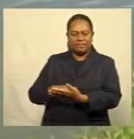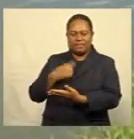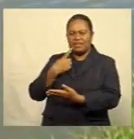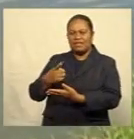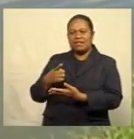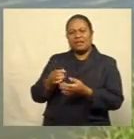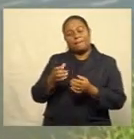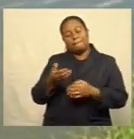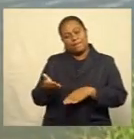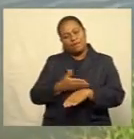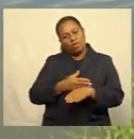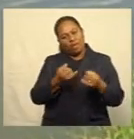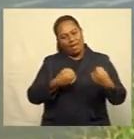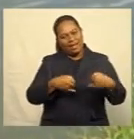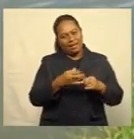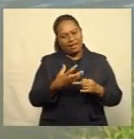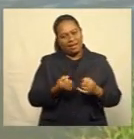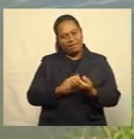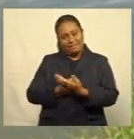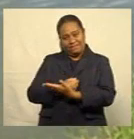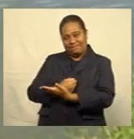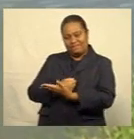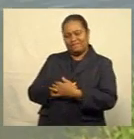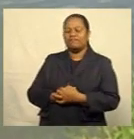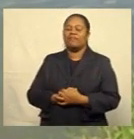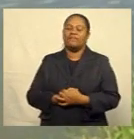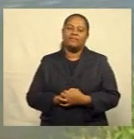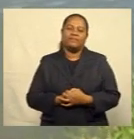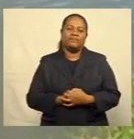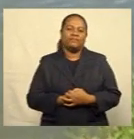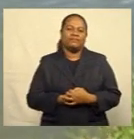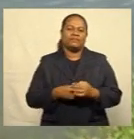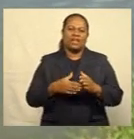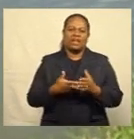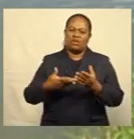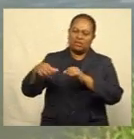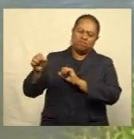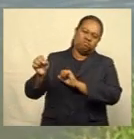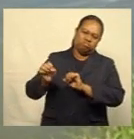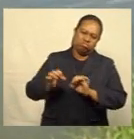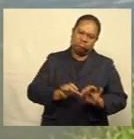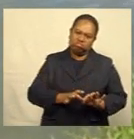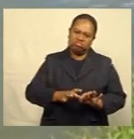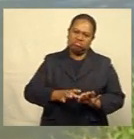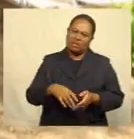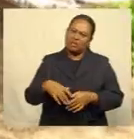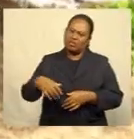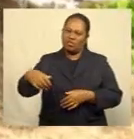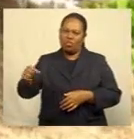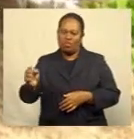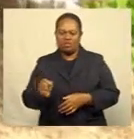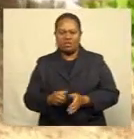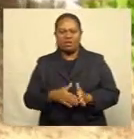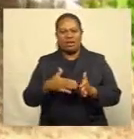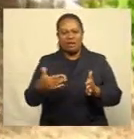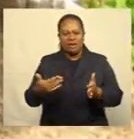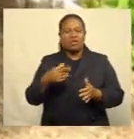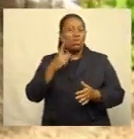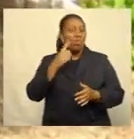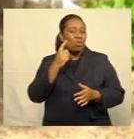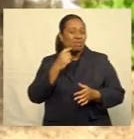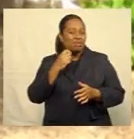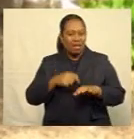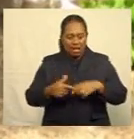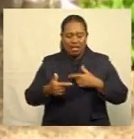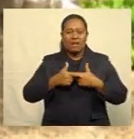There used to be an island here. It has also eroded and washed away. The water level continues to rise,